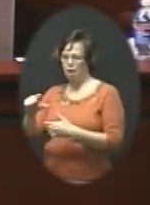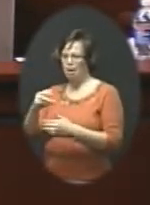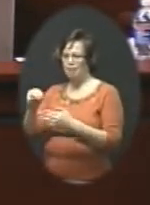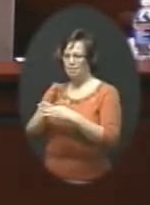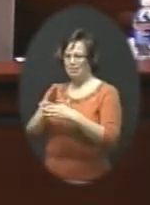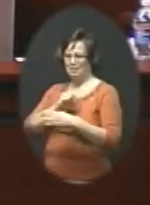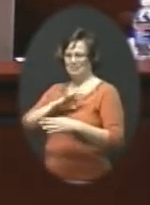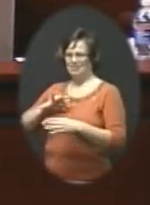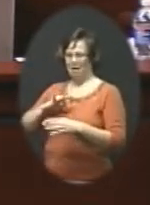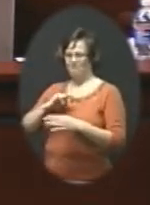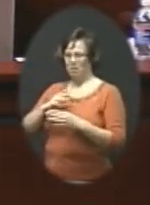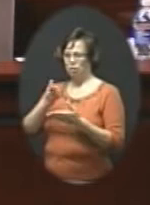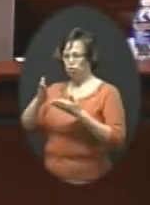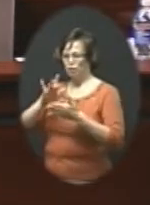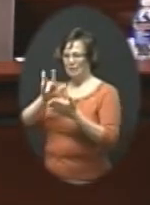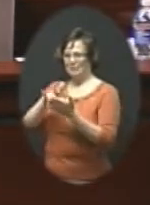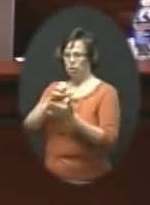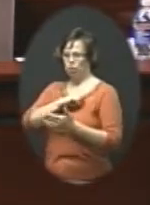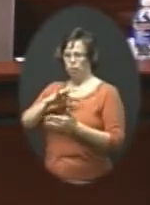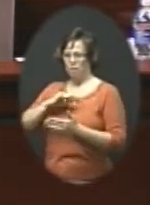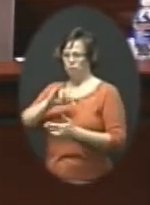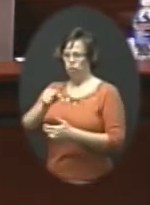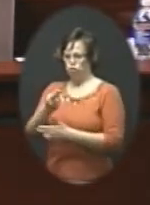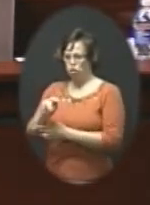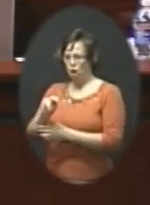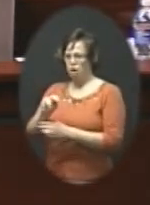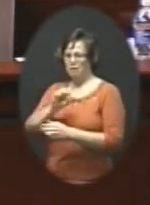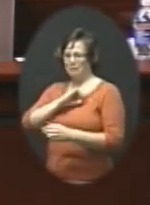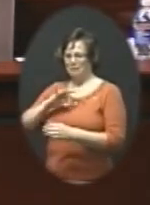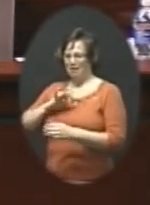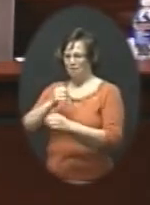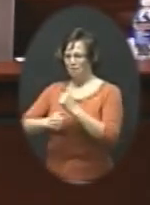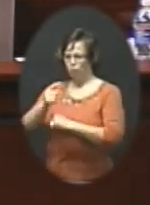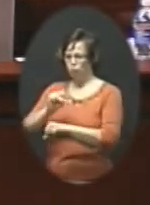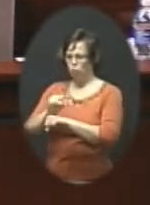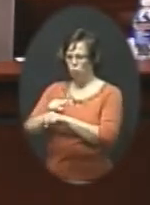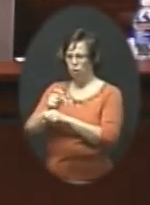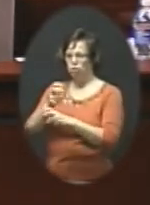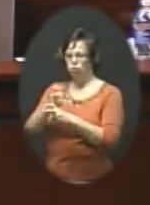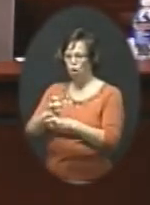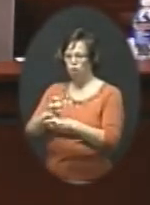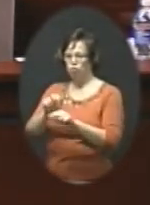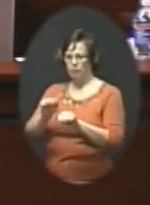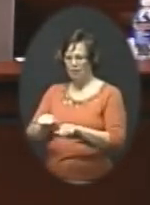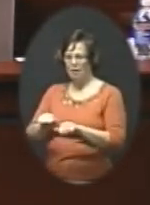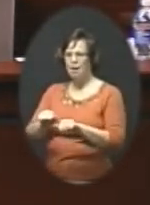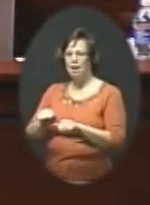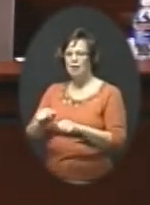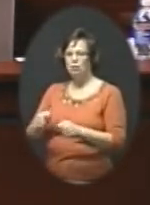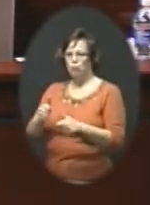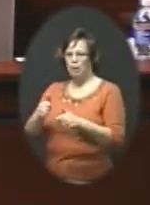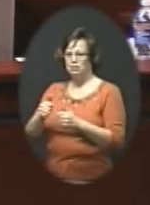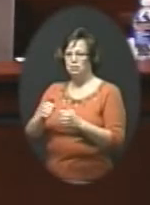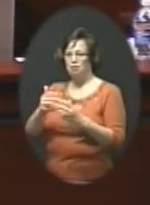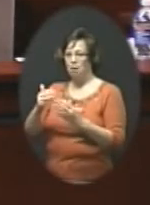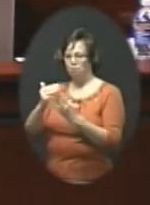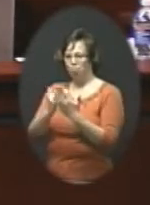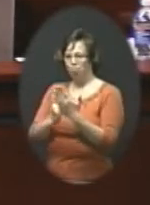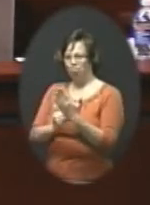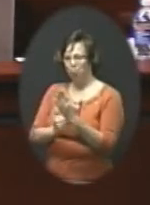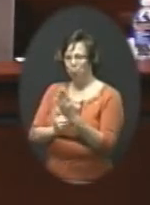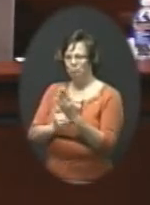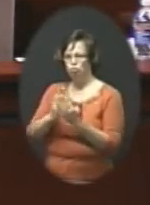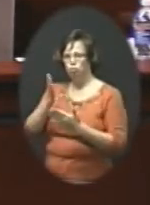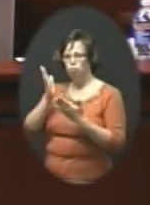the service center staff, John and his staff, everybody is working as quickly as we can. And so just a lot of items to bring before you tonight,